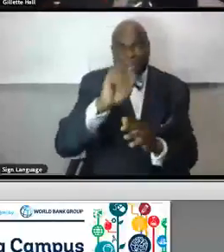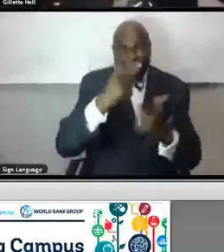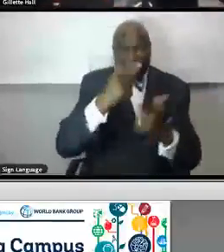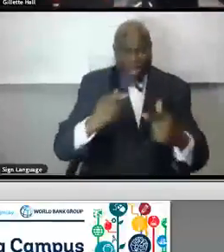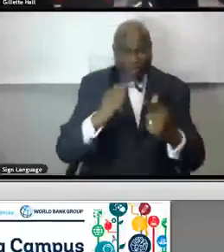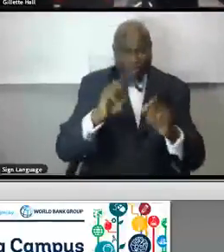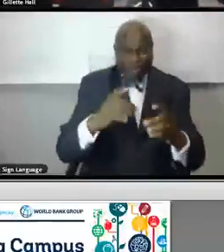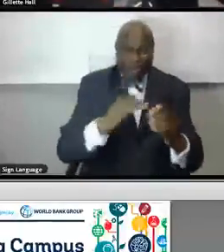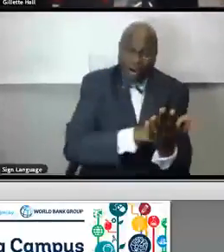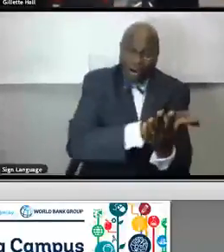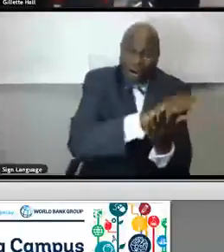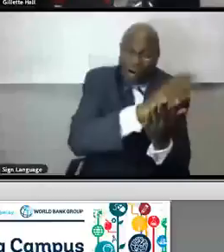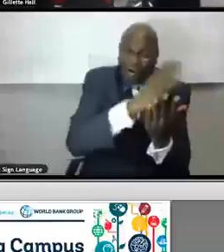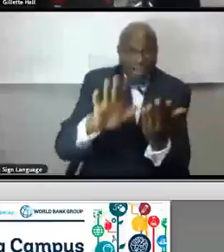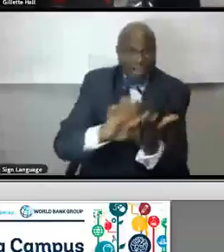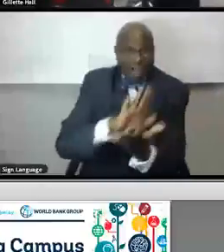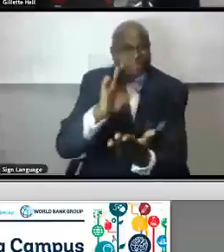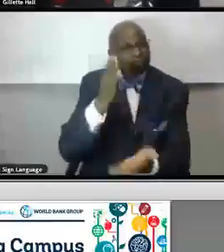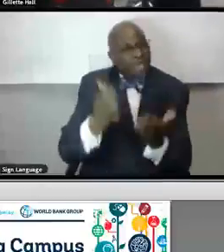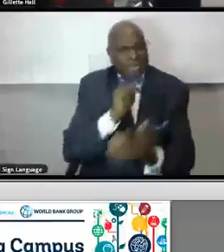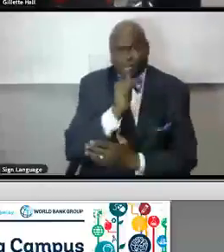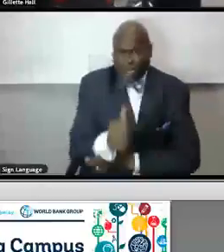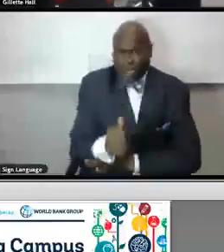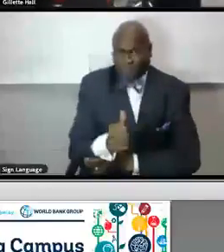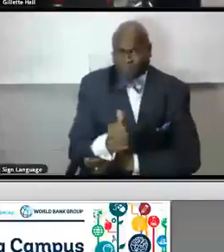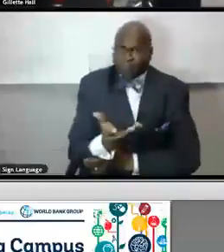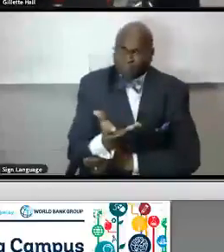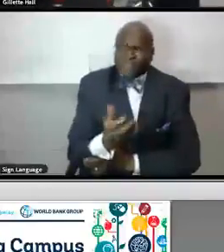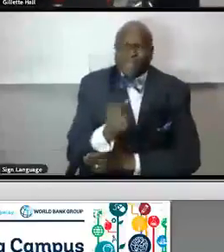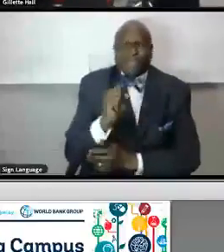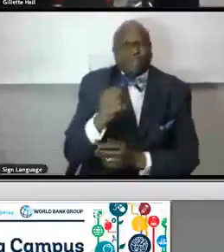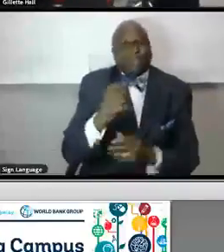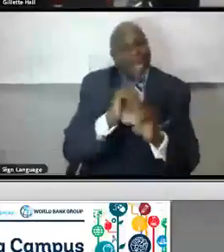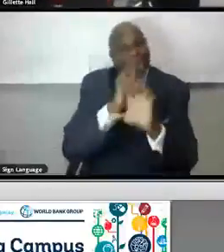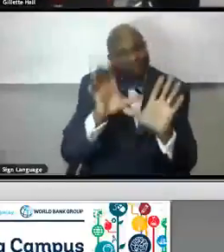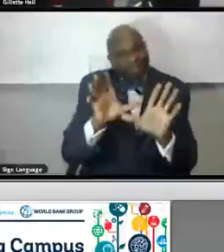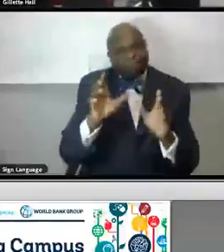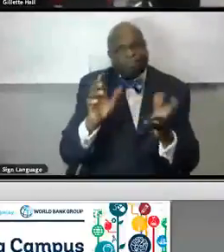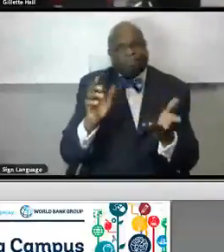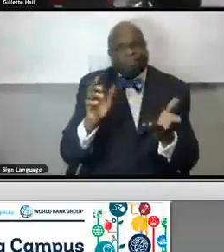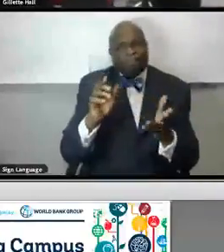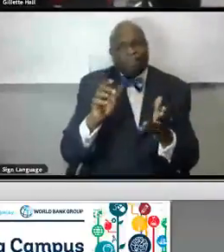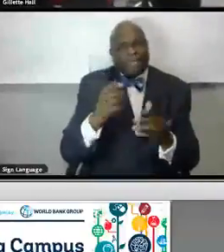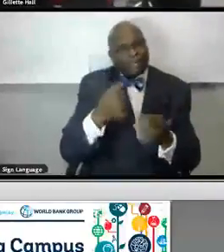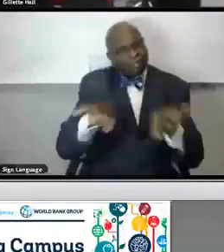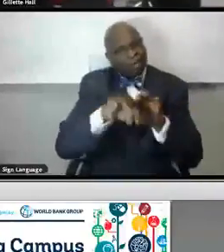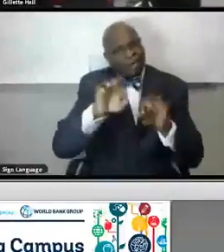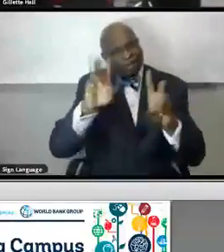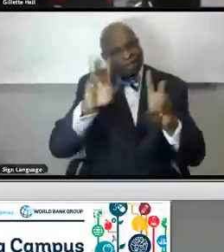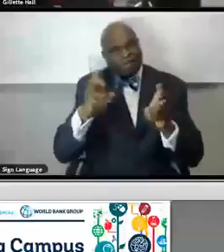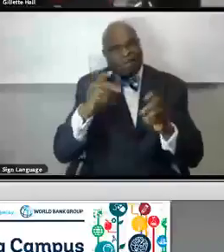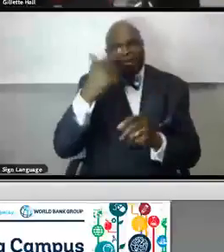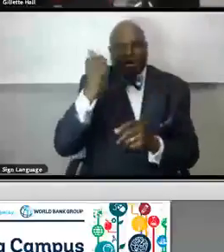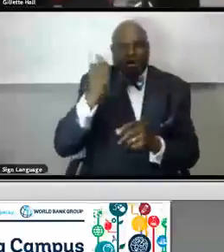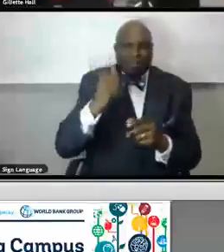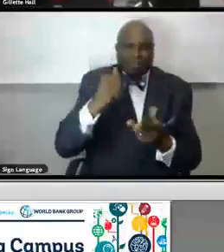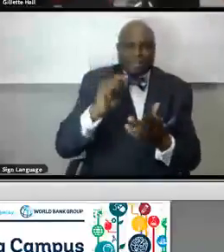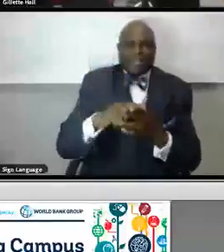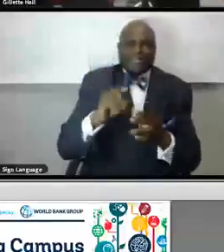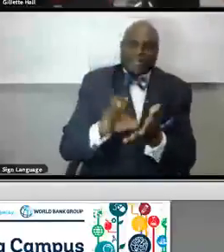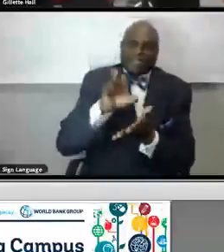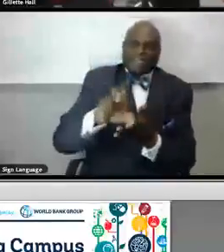education all the way through college? Probably not. So, and it's obviously a key issue because it's an